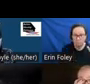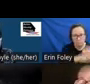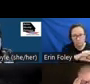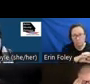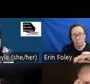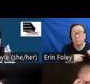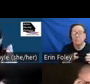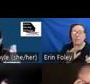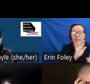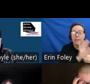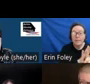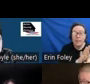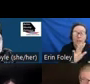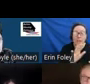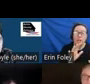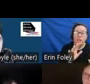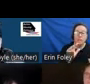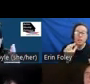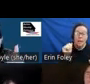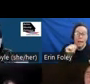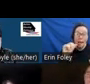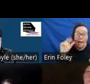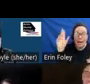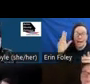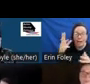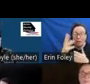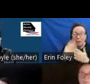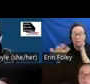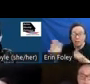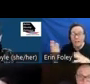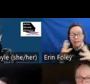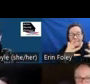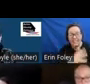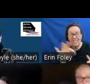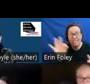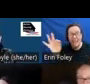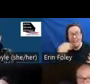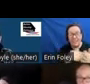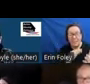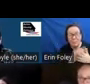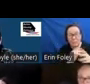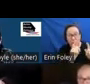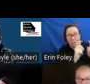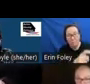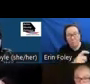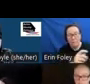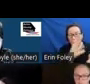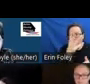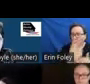Rose dies and leaves $9,000 and little Susie loses her PCA eligibility.